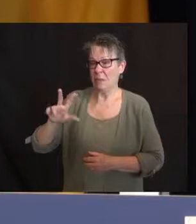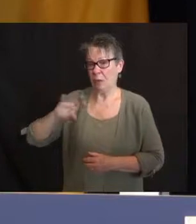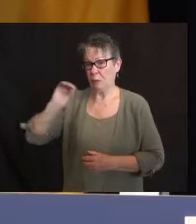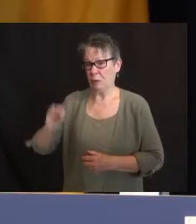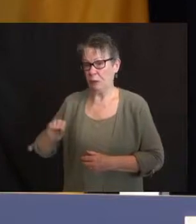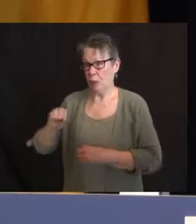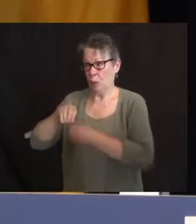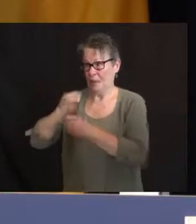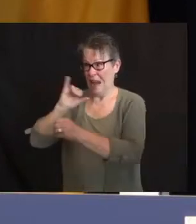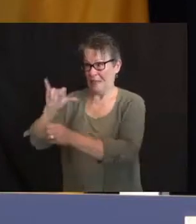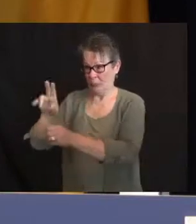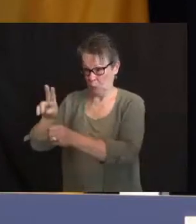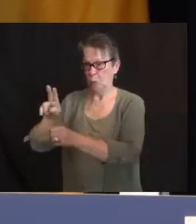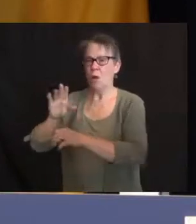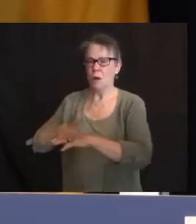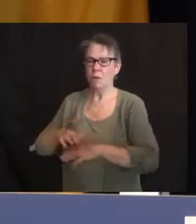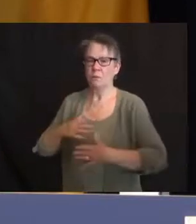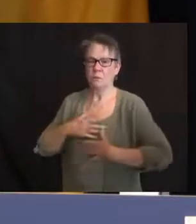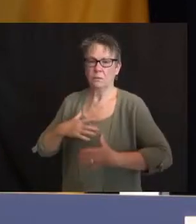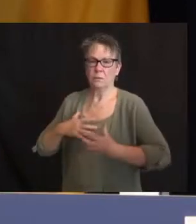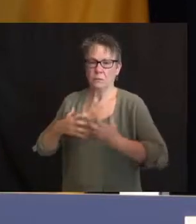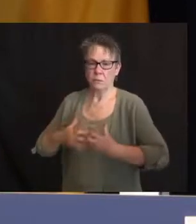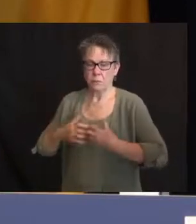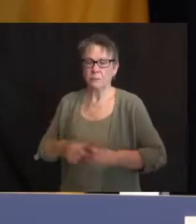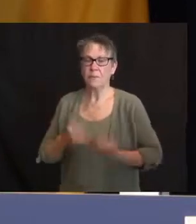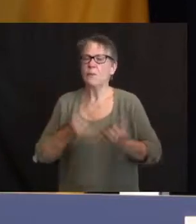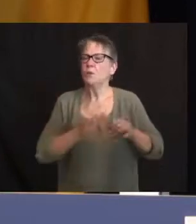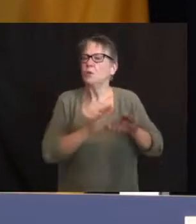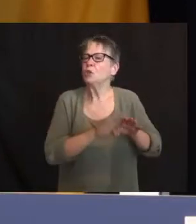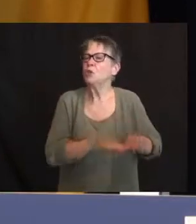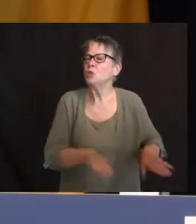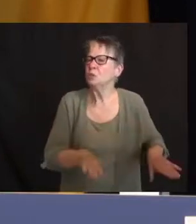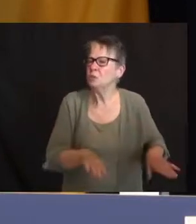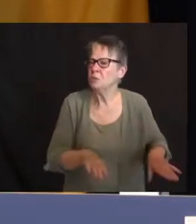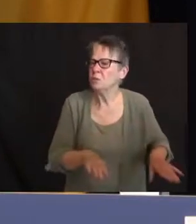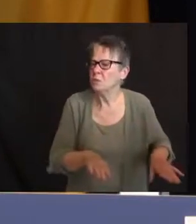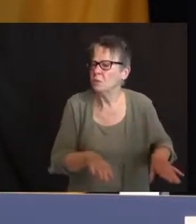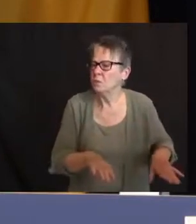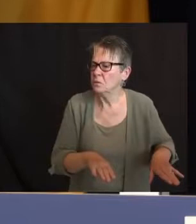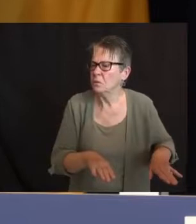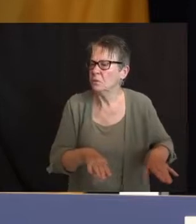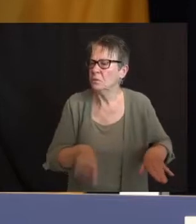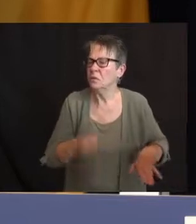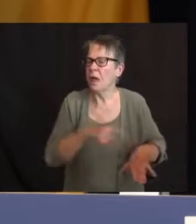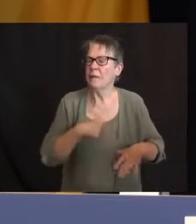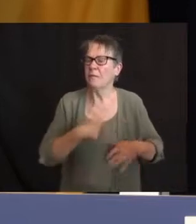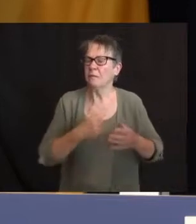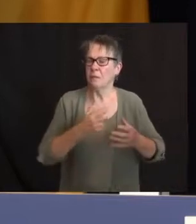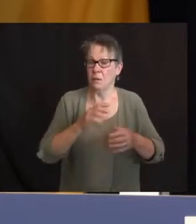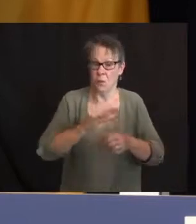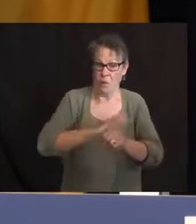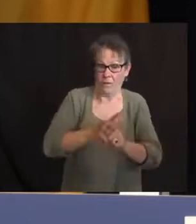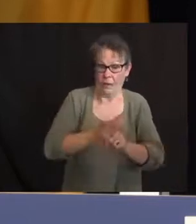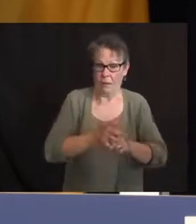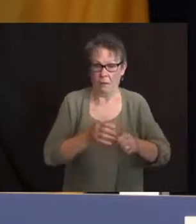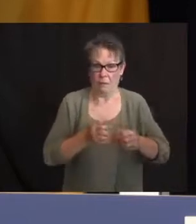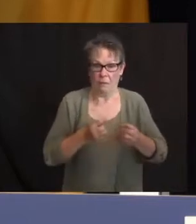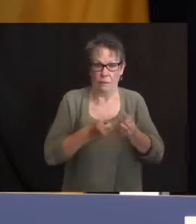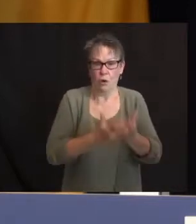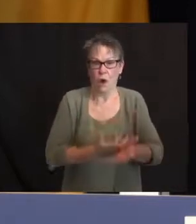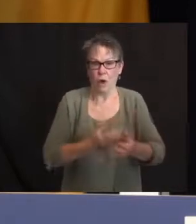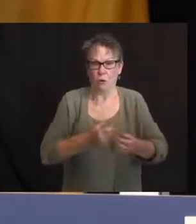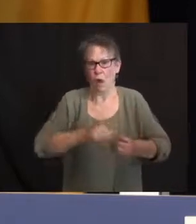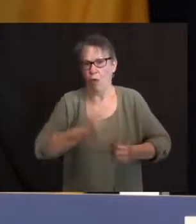of multisystem inflammatory syndrome in children were reported since yesterday, so the total remains at 39